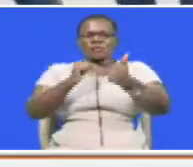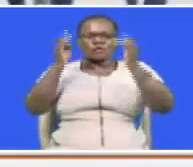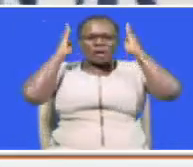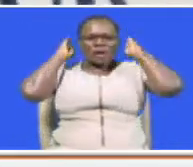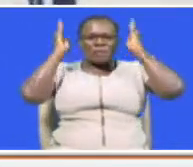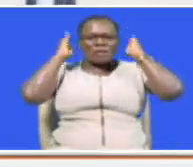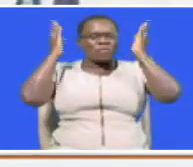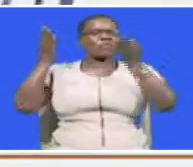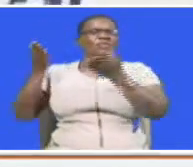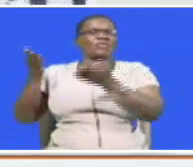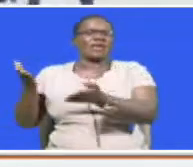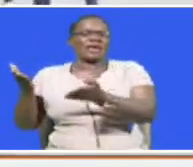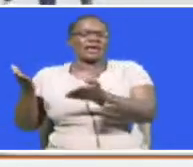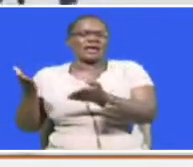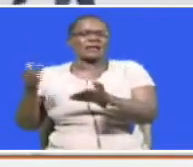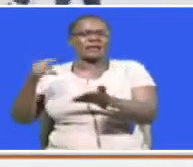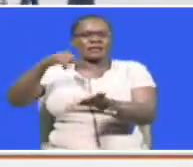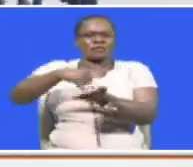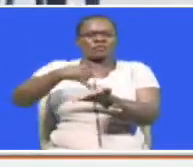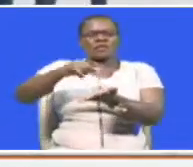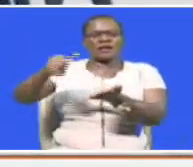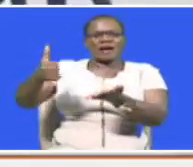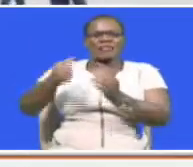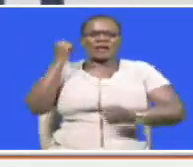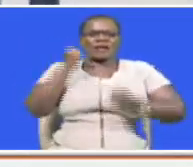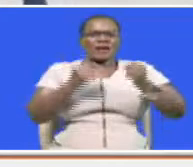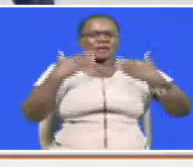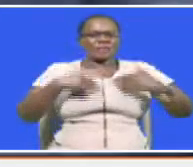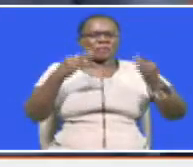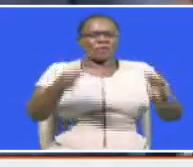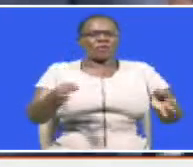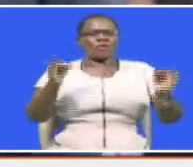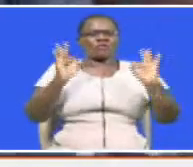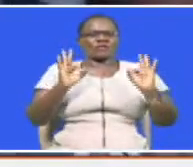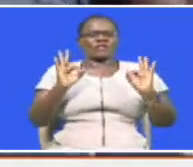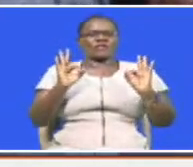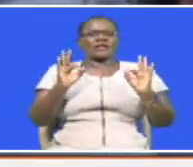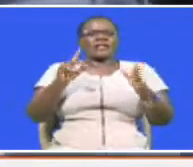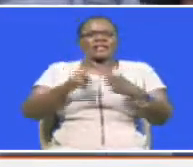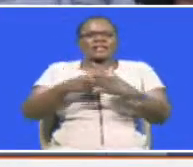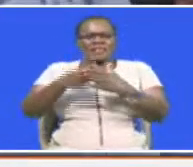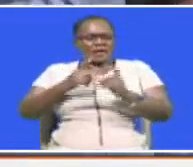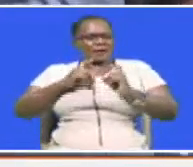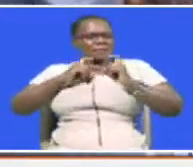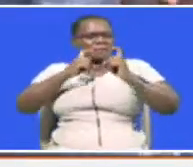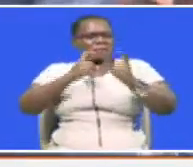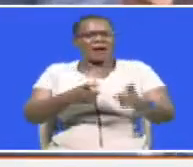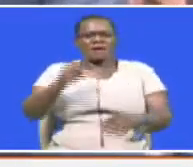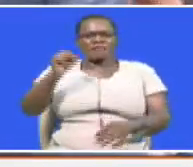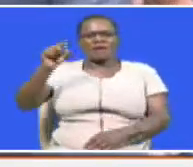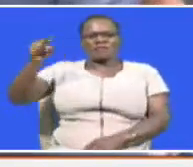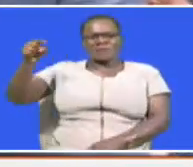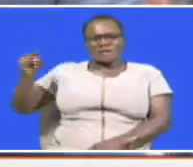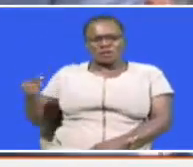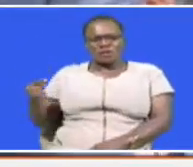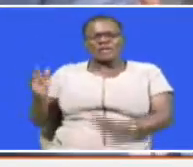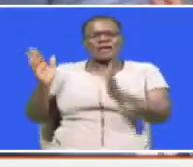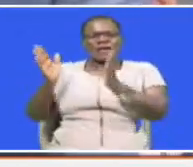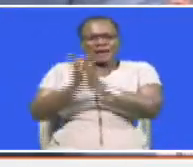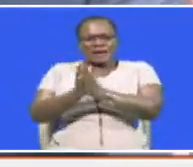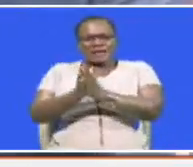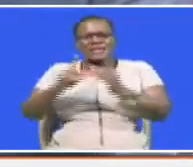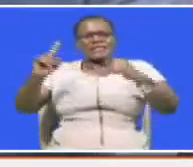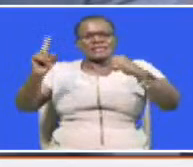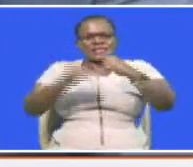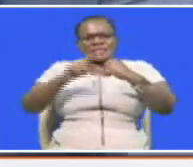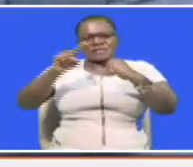Secretary Ababu Namwamba, among other athletics officials. There, she was awarded 5 million shillings and a 6